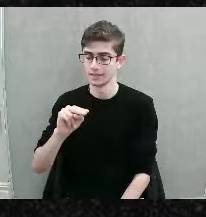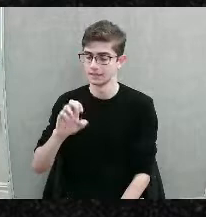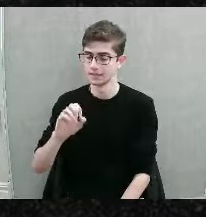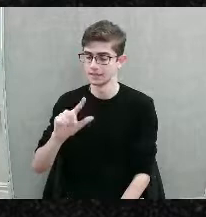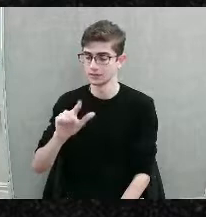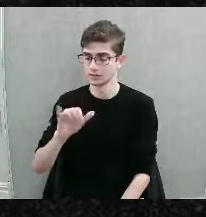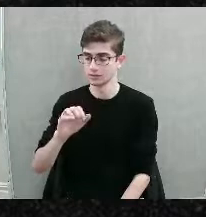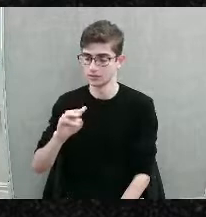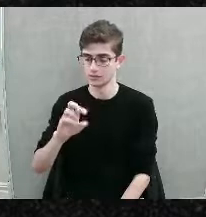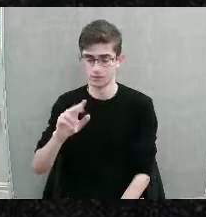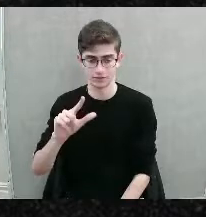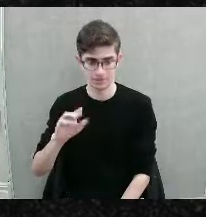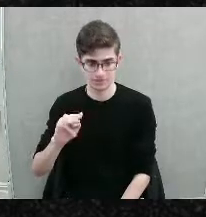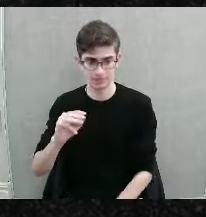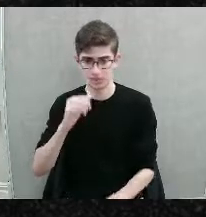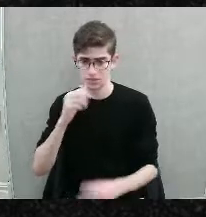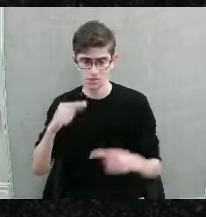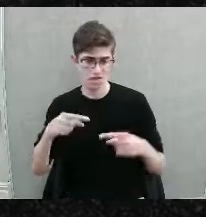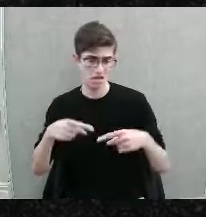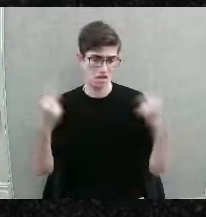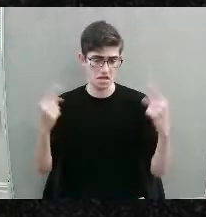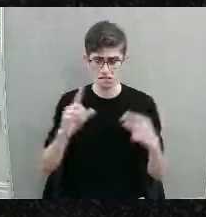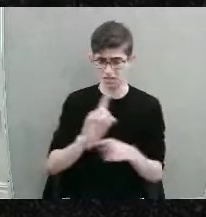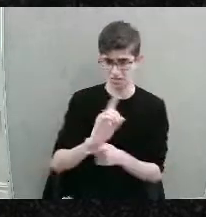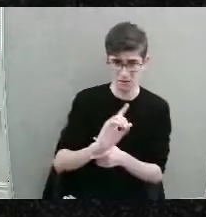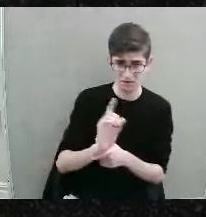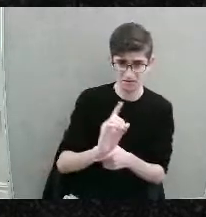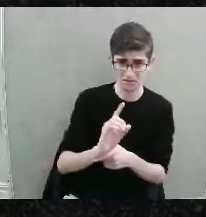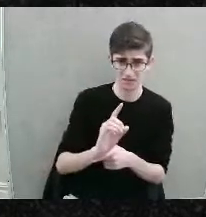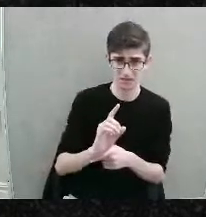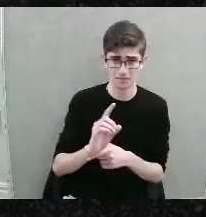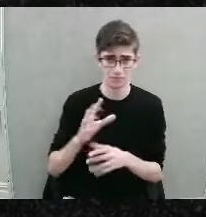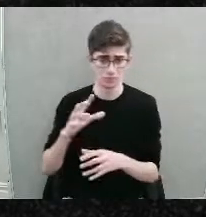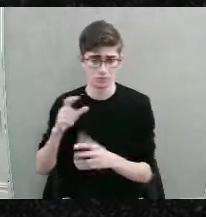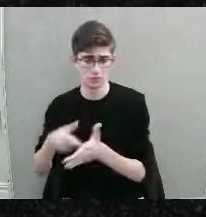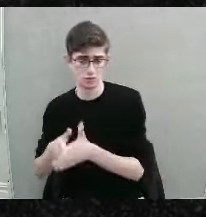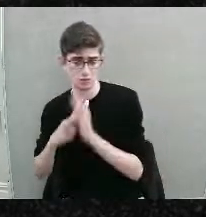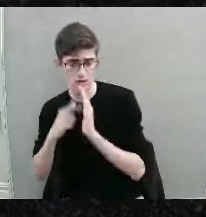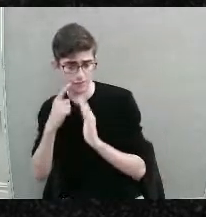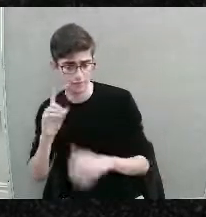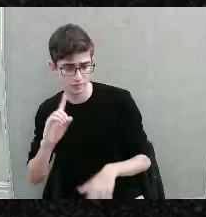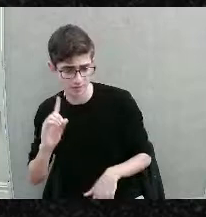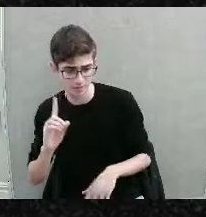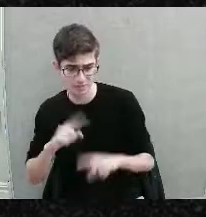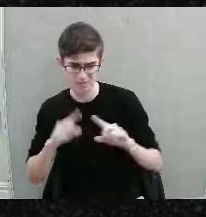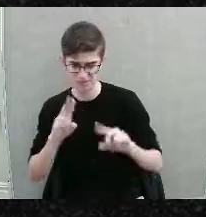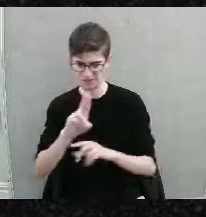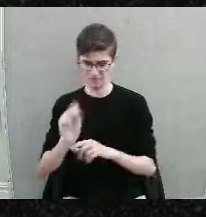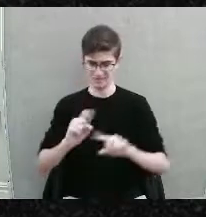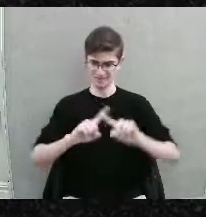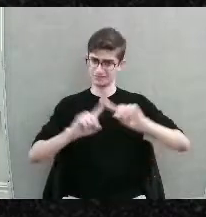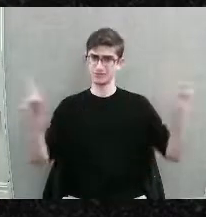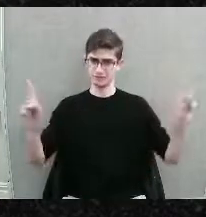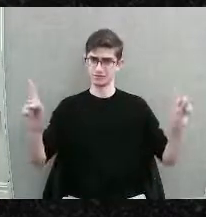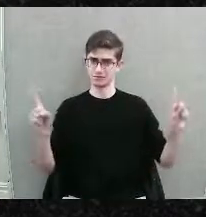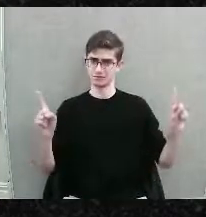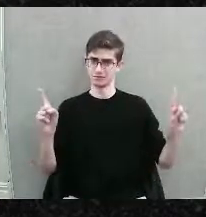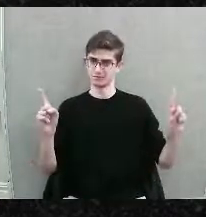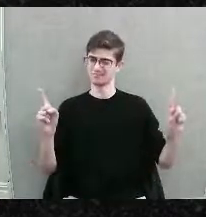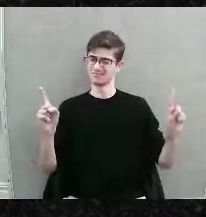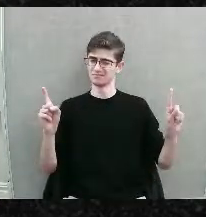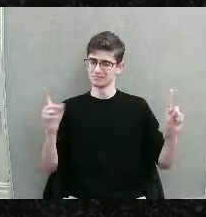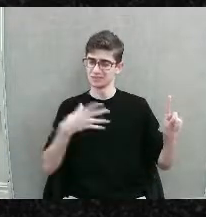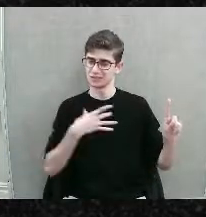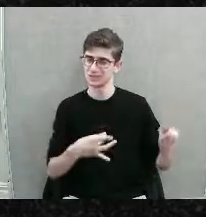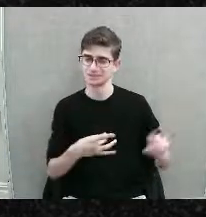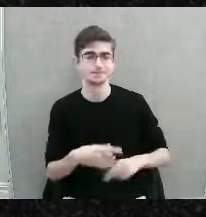not opposed to democratization, but goes hand in hand with it, right? So a different feature than in the United States, for example, right? So one